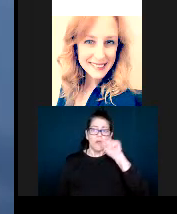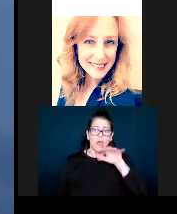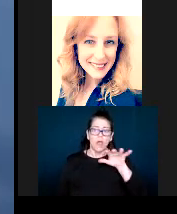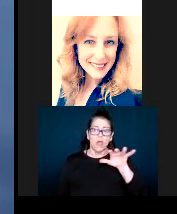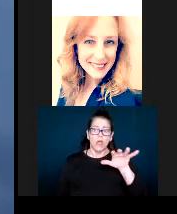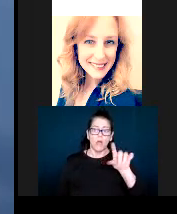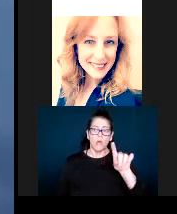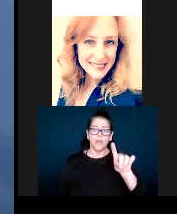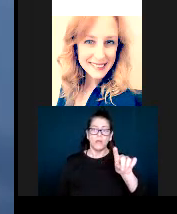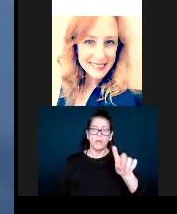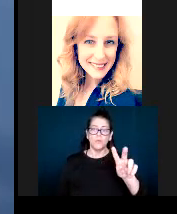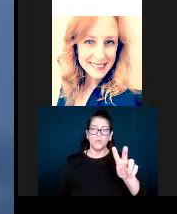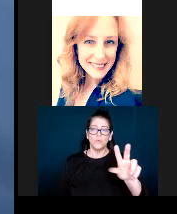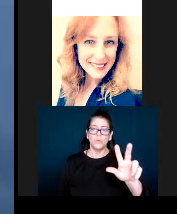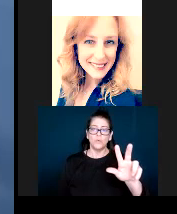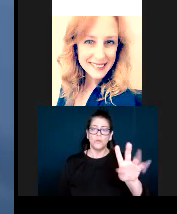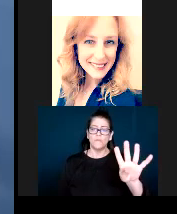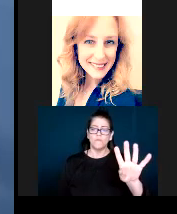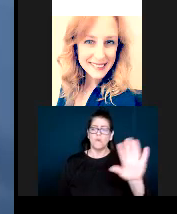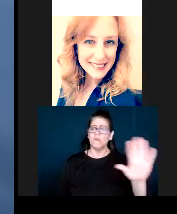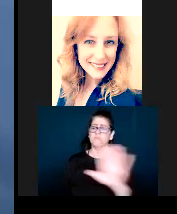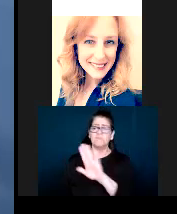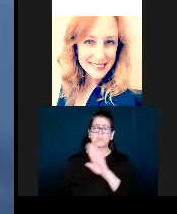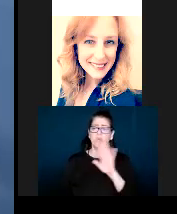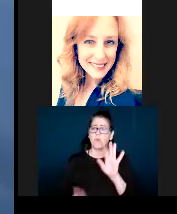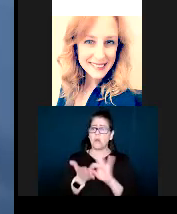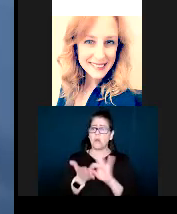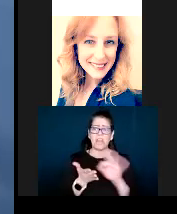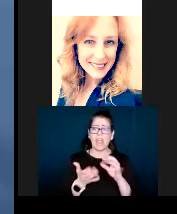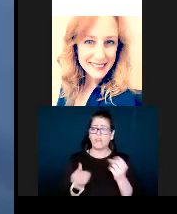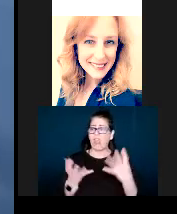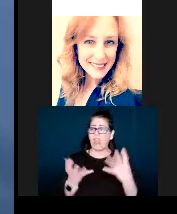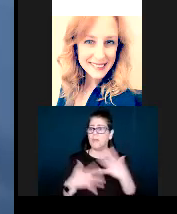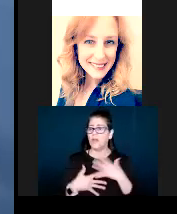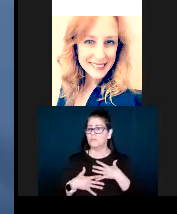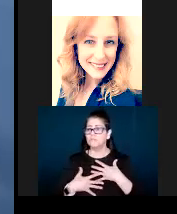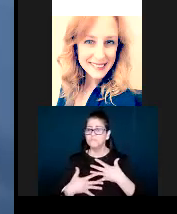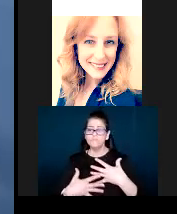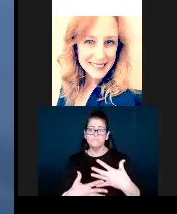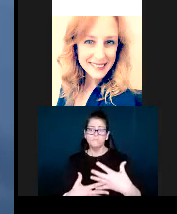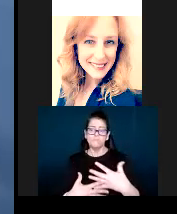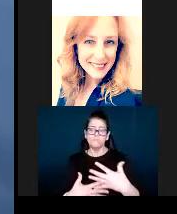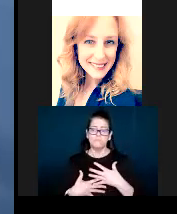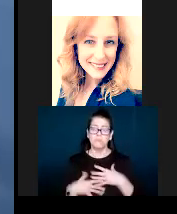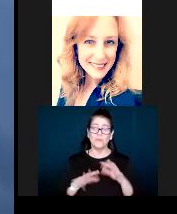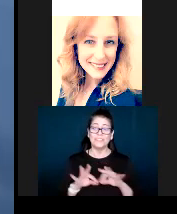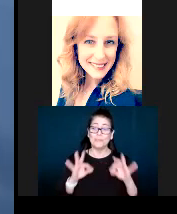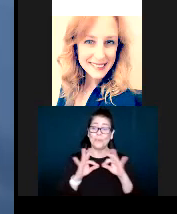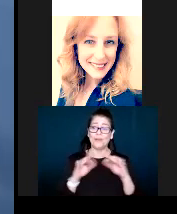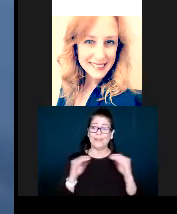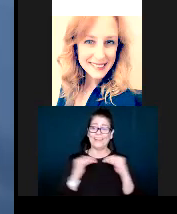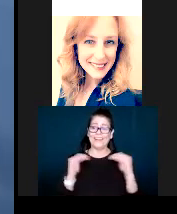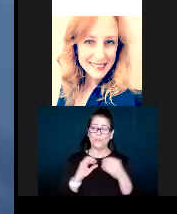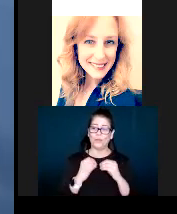comfortable for you. Just trying to keep that deep inhale and that deep exhale even.